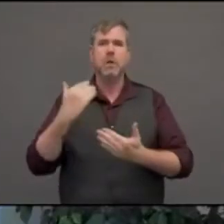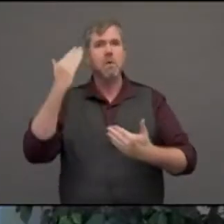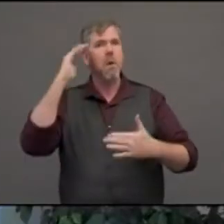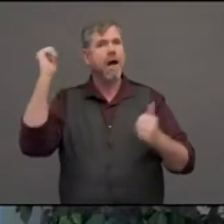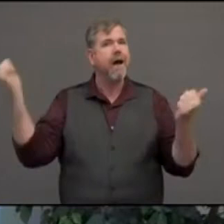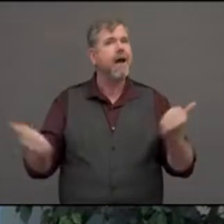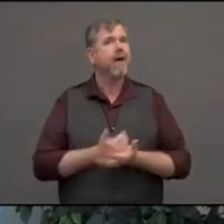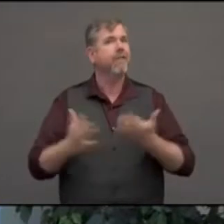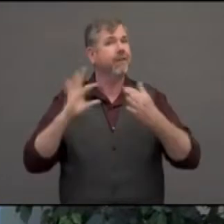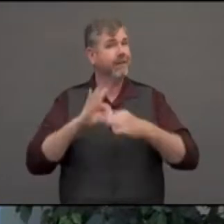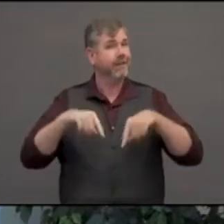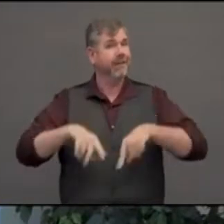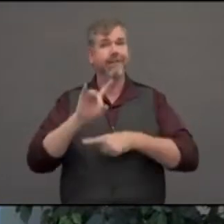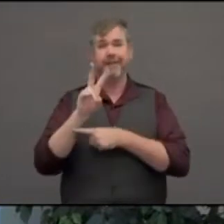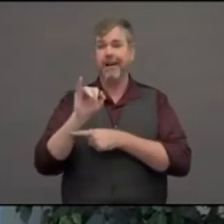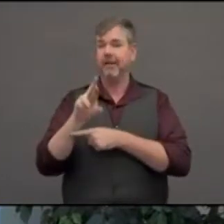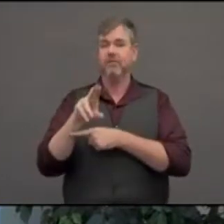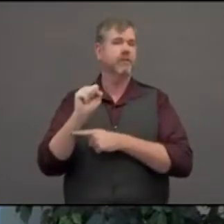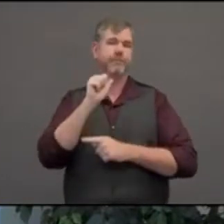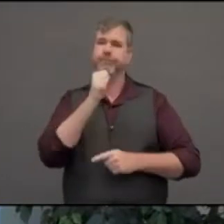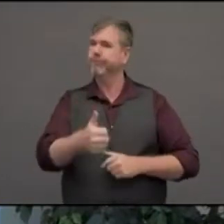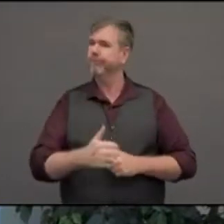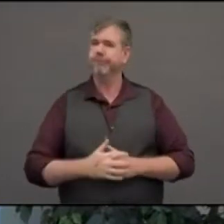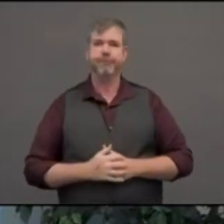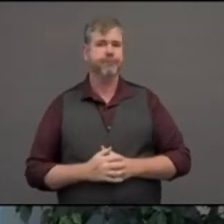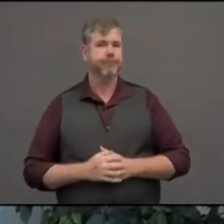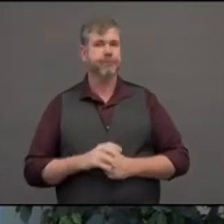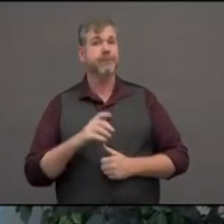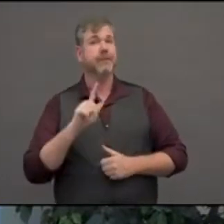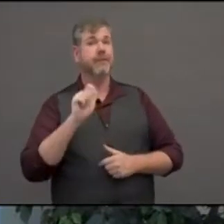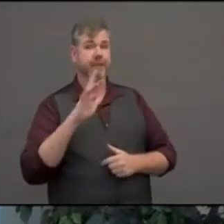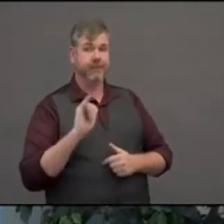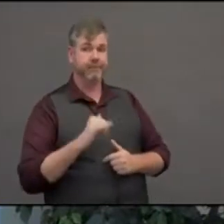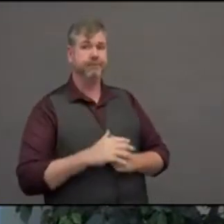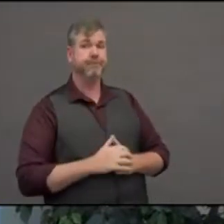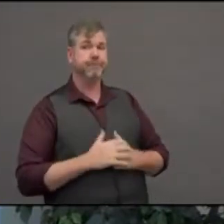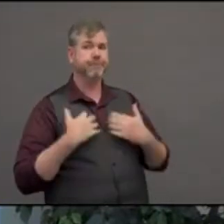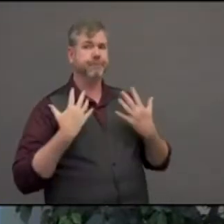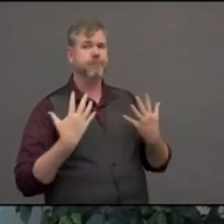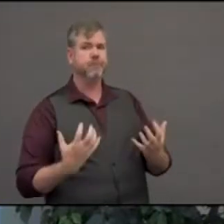stand up for the people that are 29 and under for just a moment, because